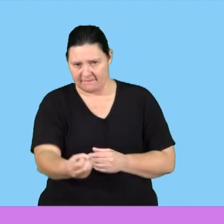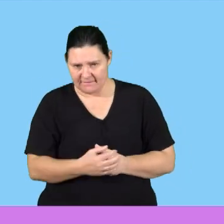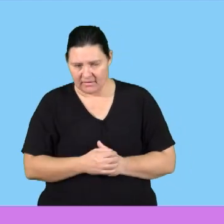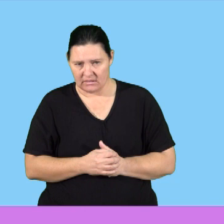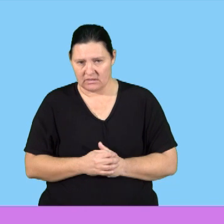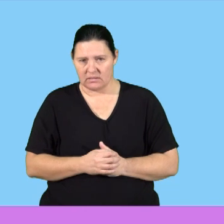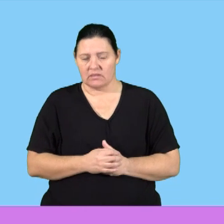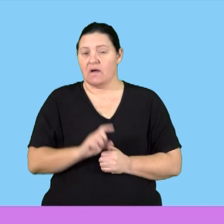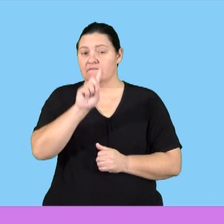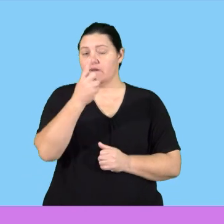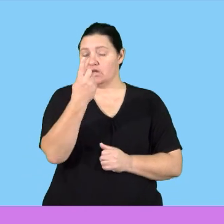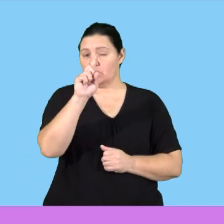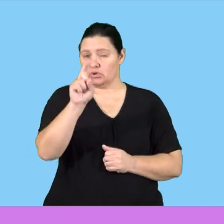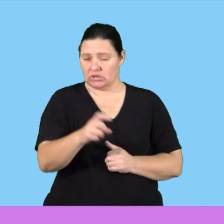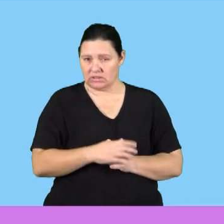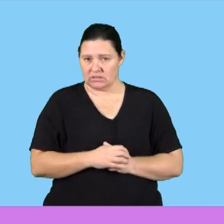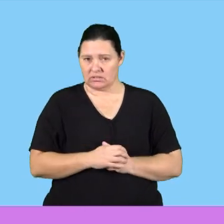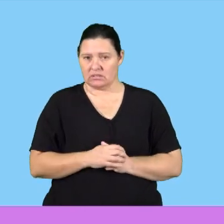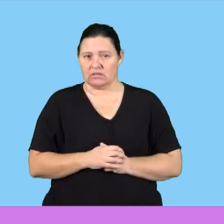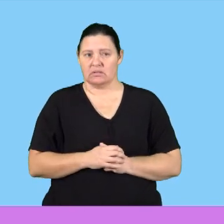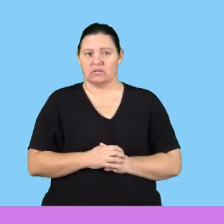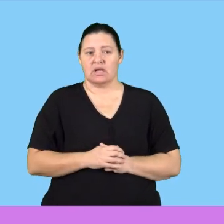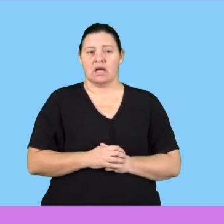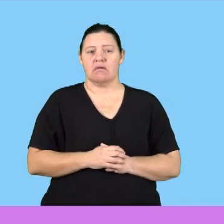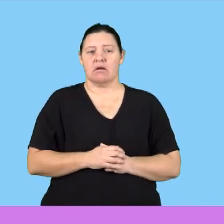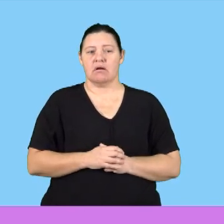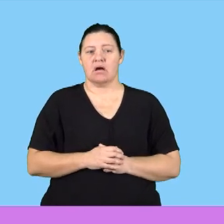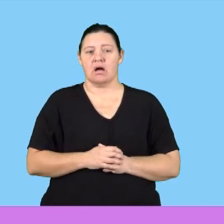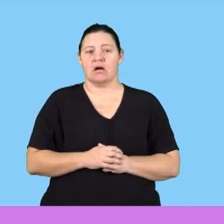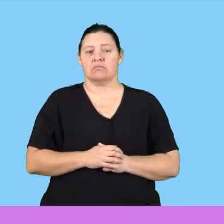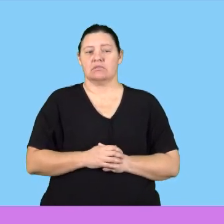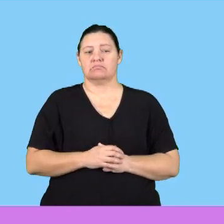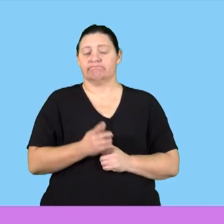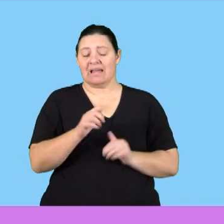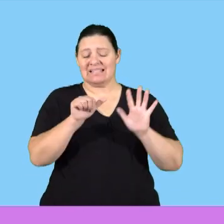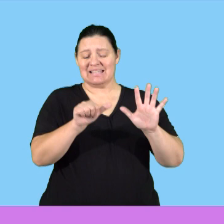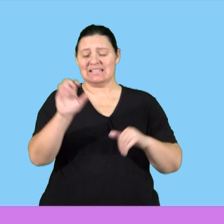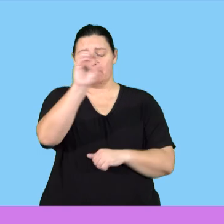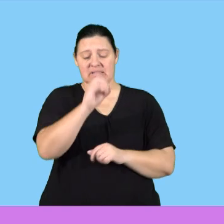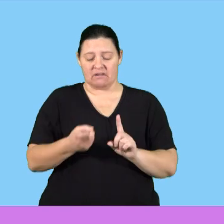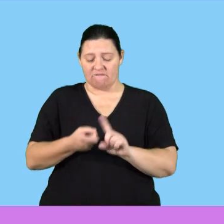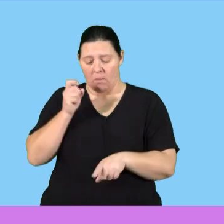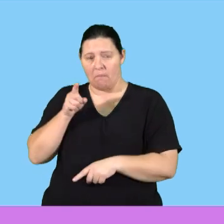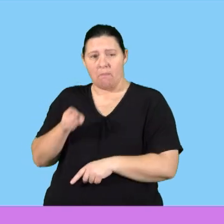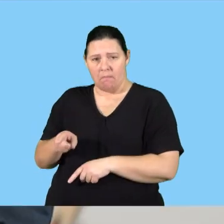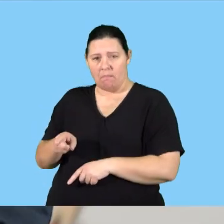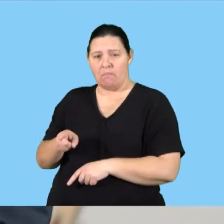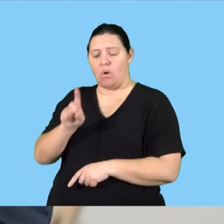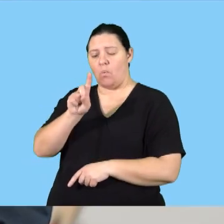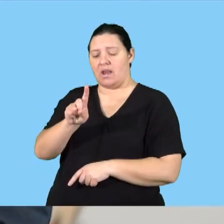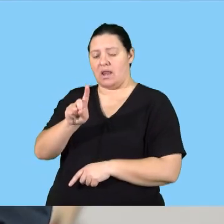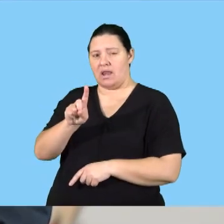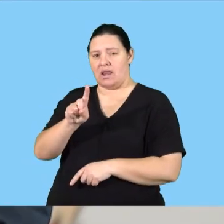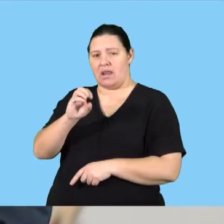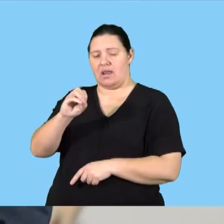know. The first question, determine 60% of 1,000. Remember, we said